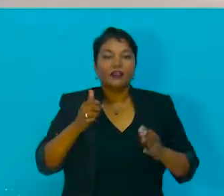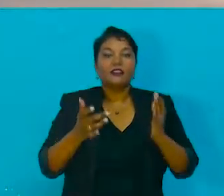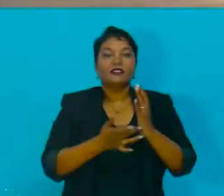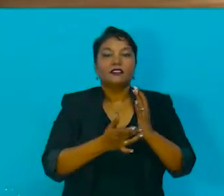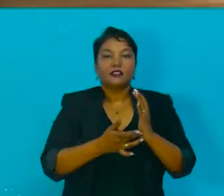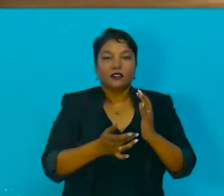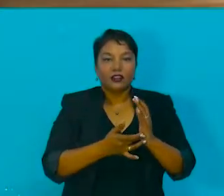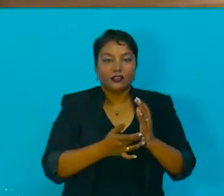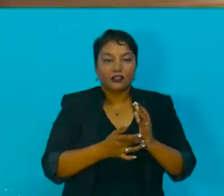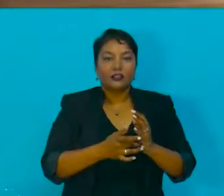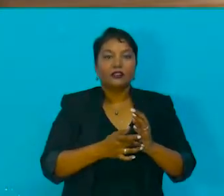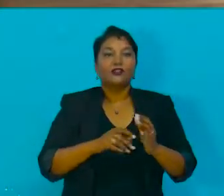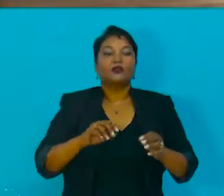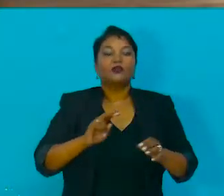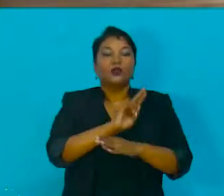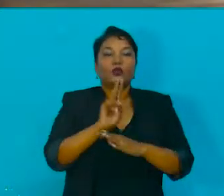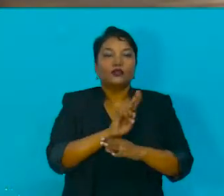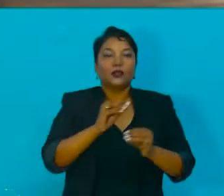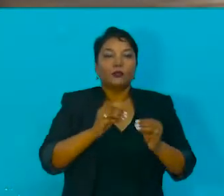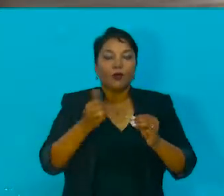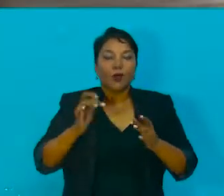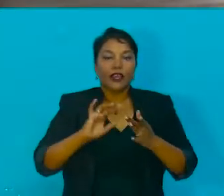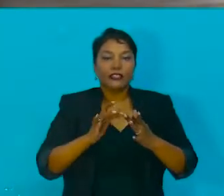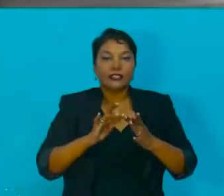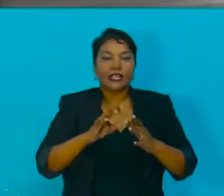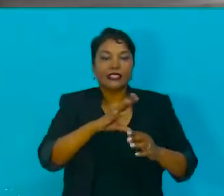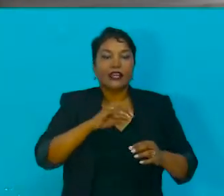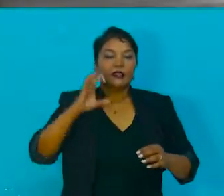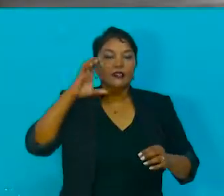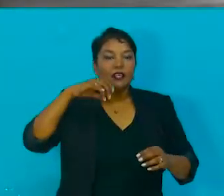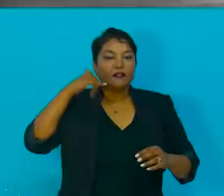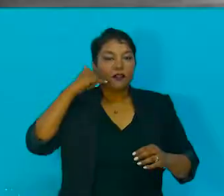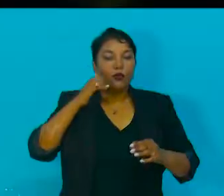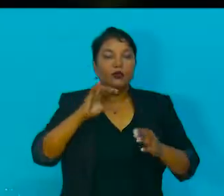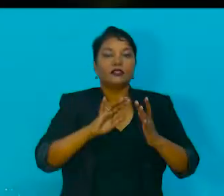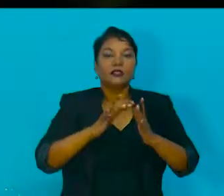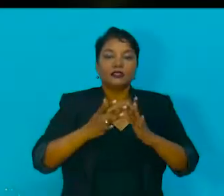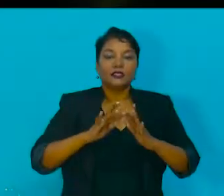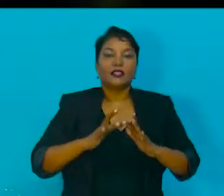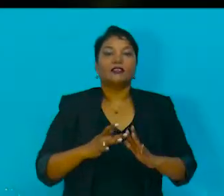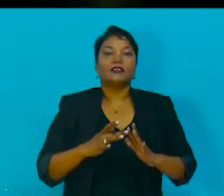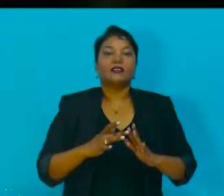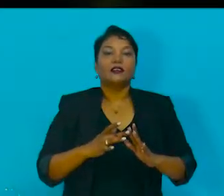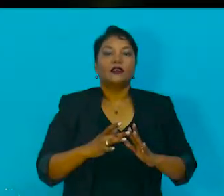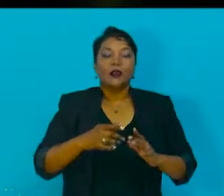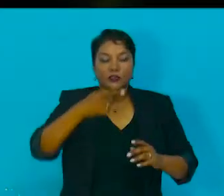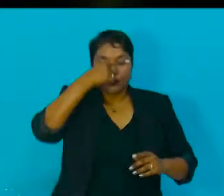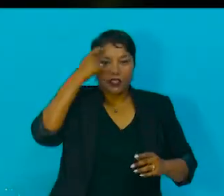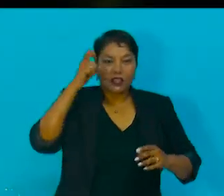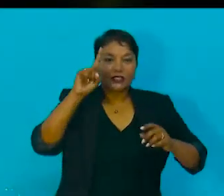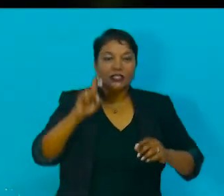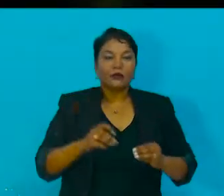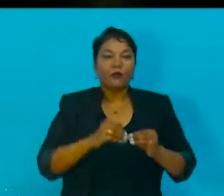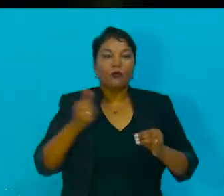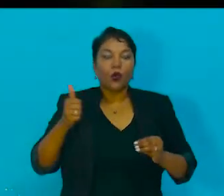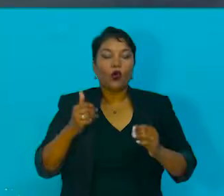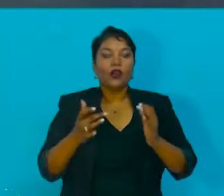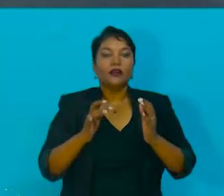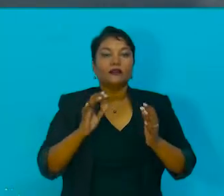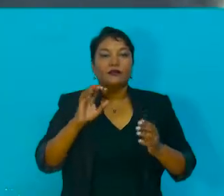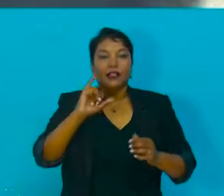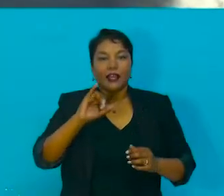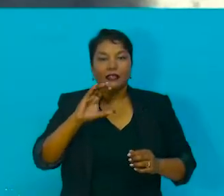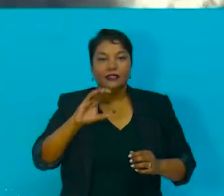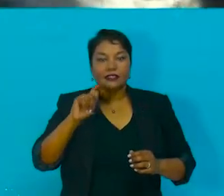to rely more and more on high-speed and mobile communication platforms. The increase in the amount of ICT equipment